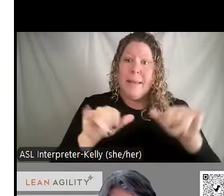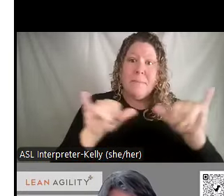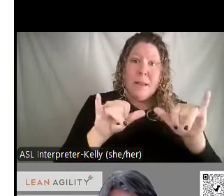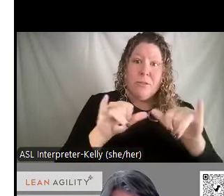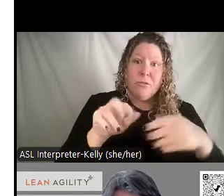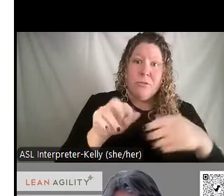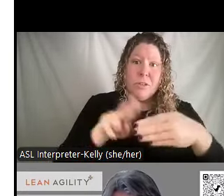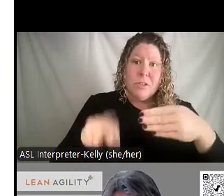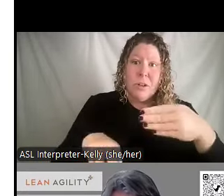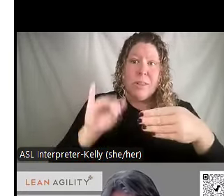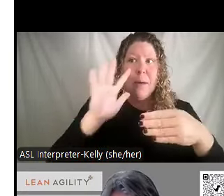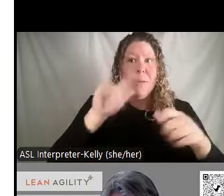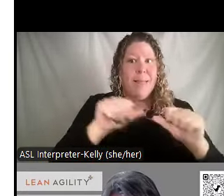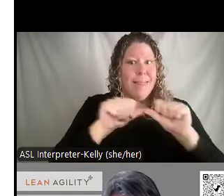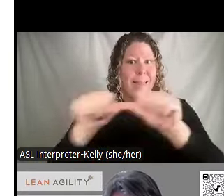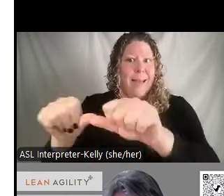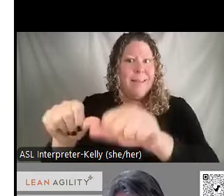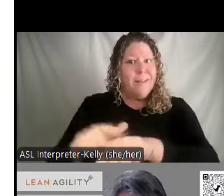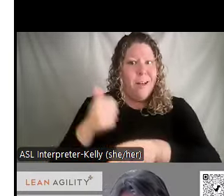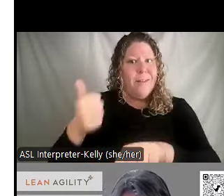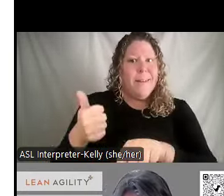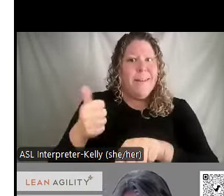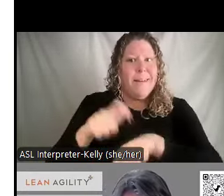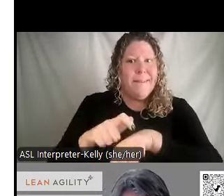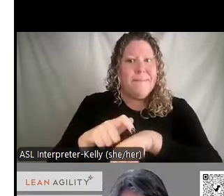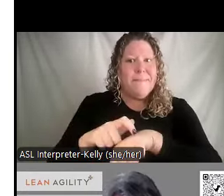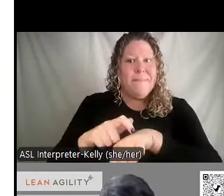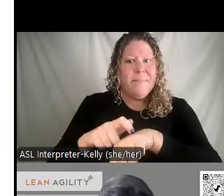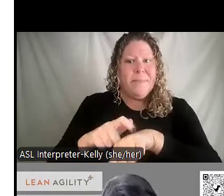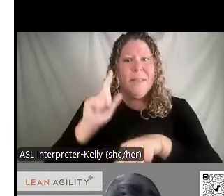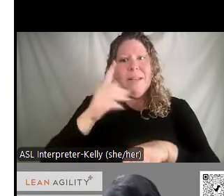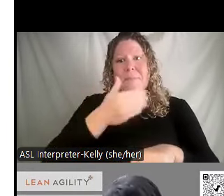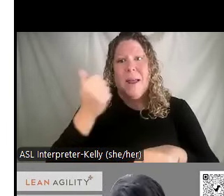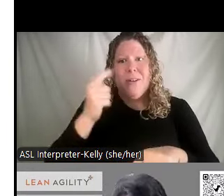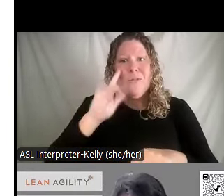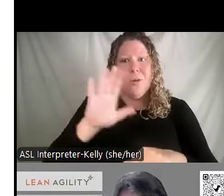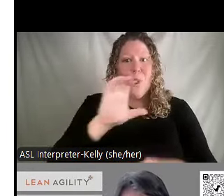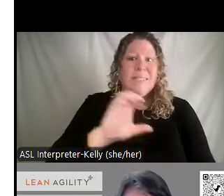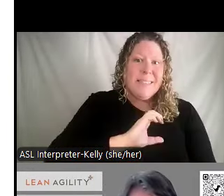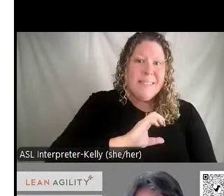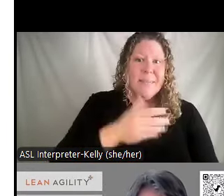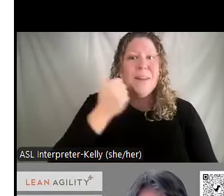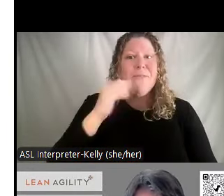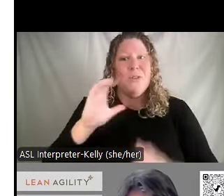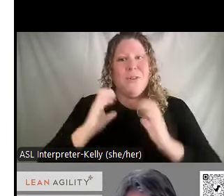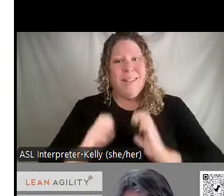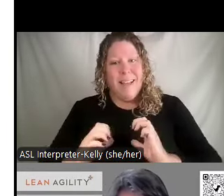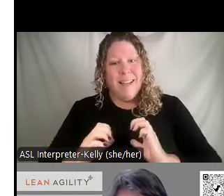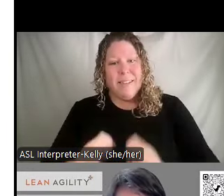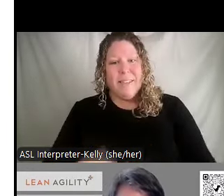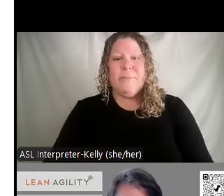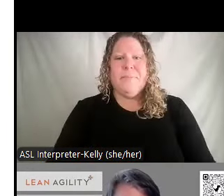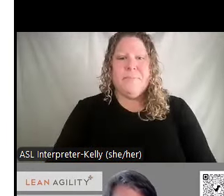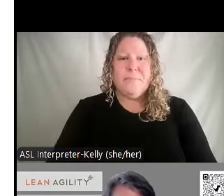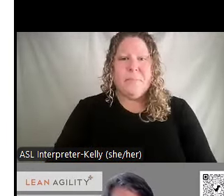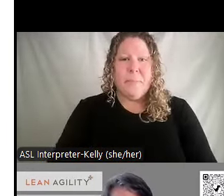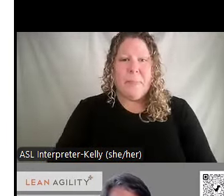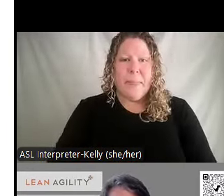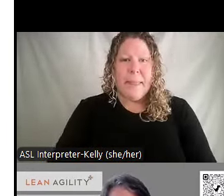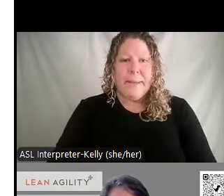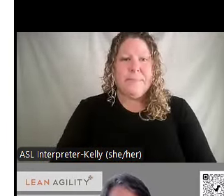going to last a long time and really make things better for our citizens, for our clients. So results, not resistance, building buy-in and execution into your